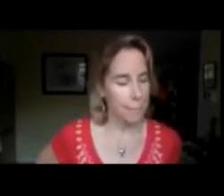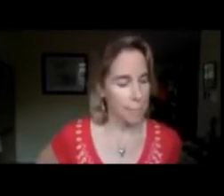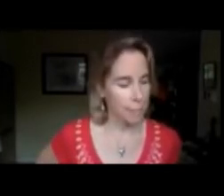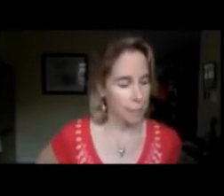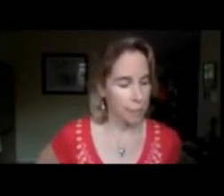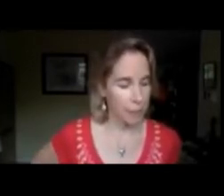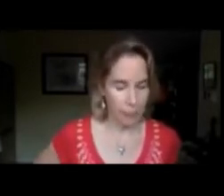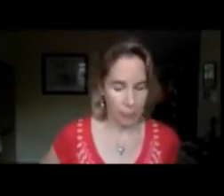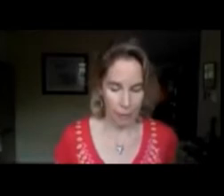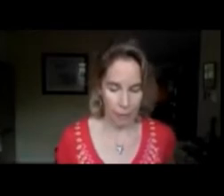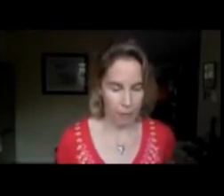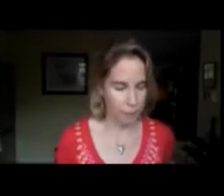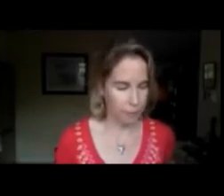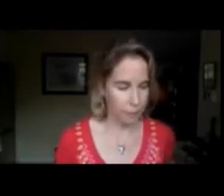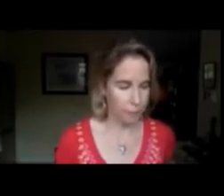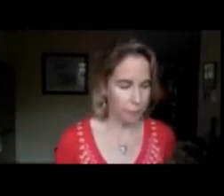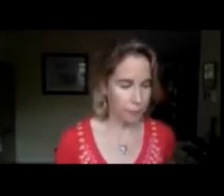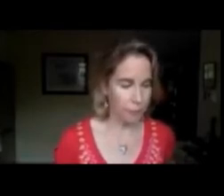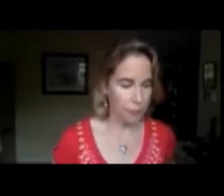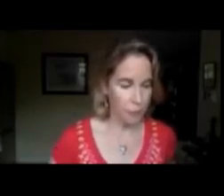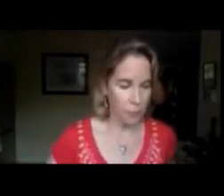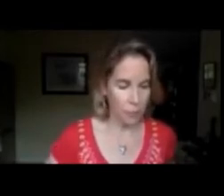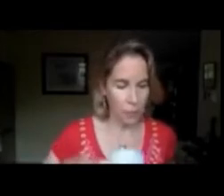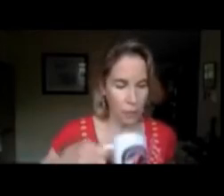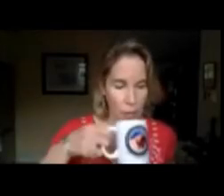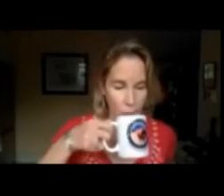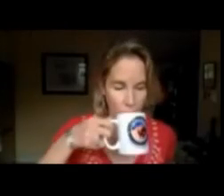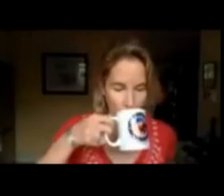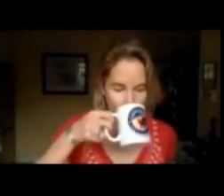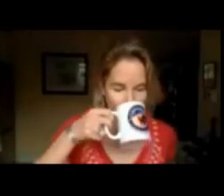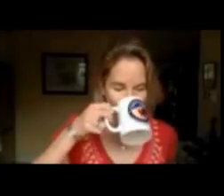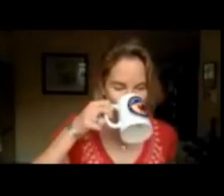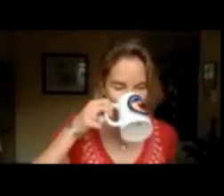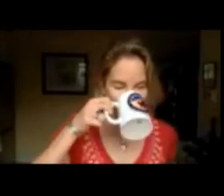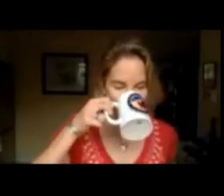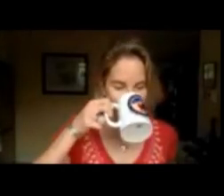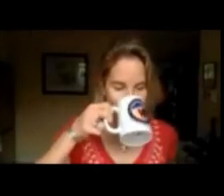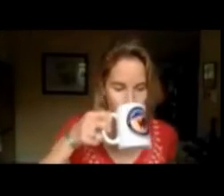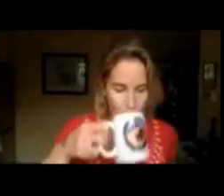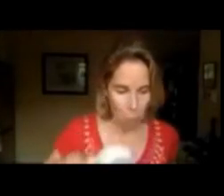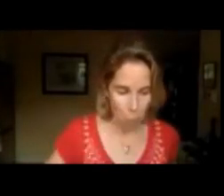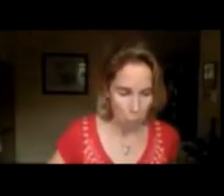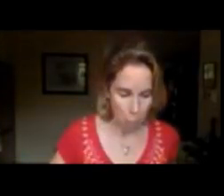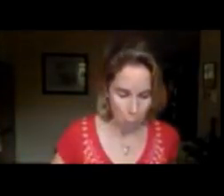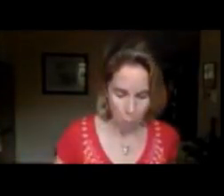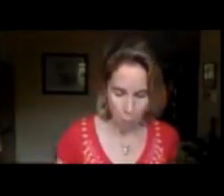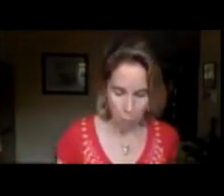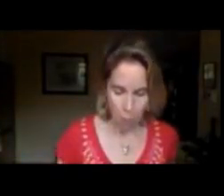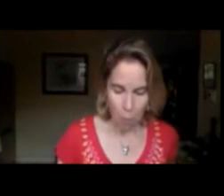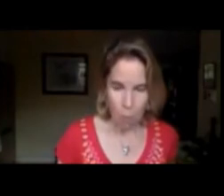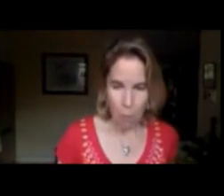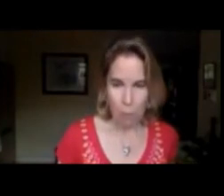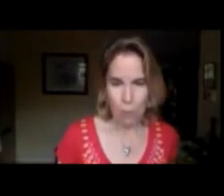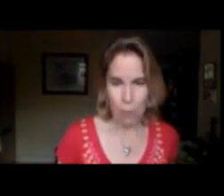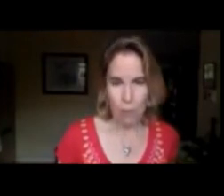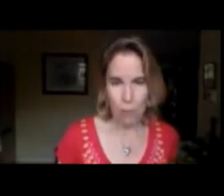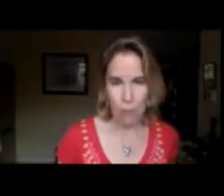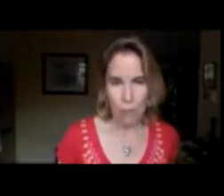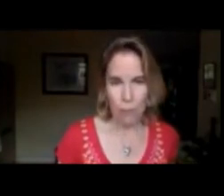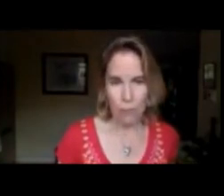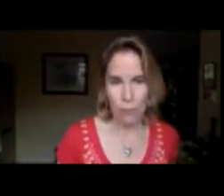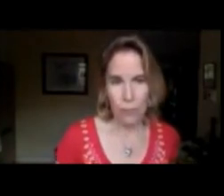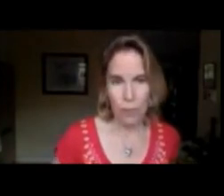Few Americans have ever heard of a practice called wildlife killing contests. This is a practice where predators, particularly